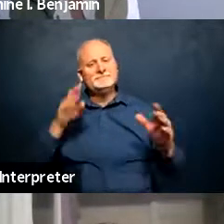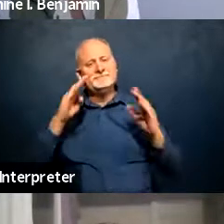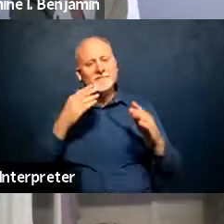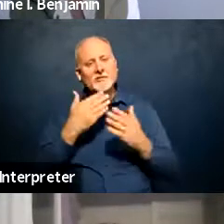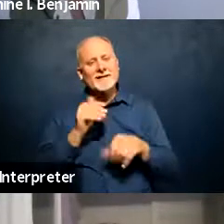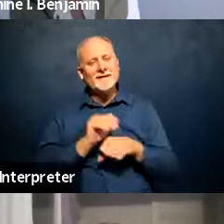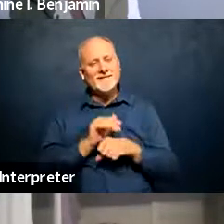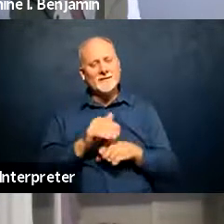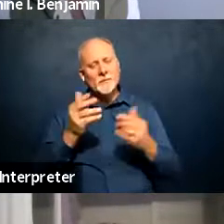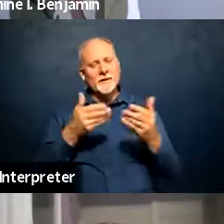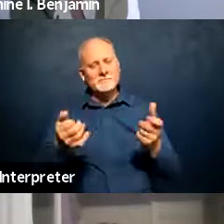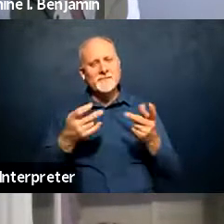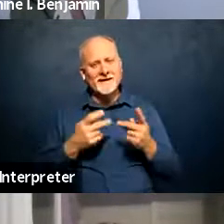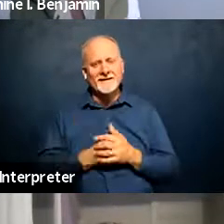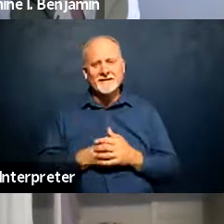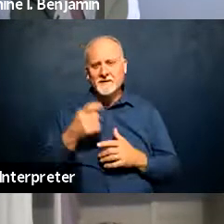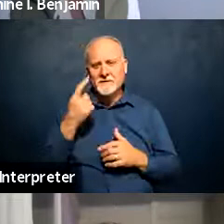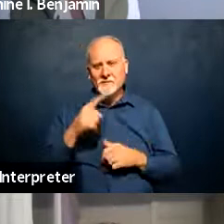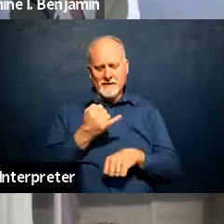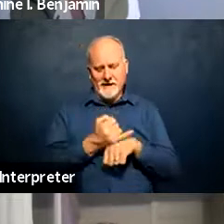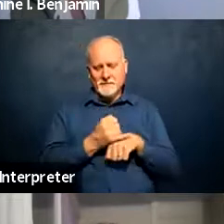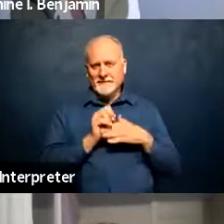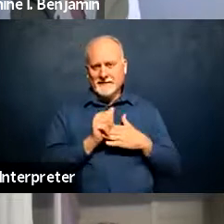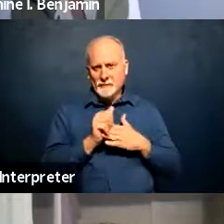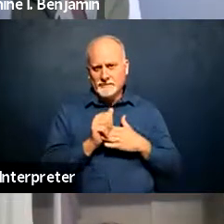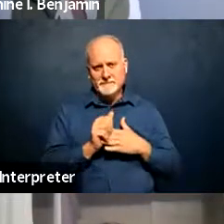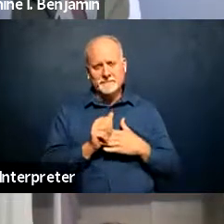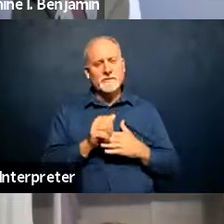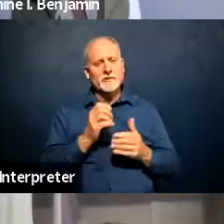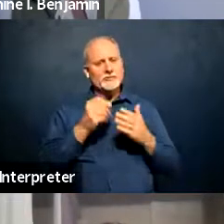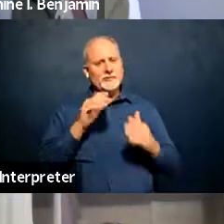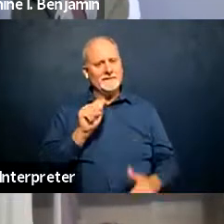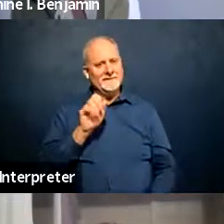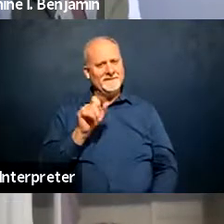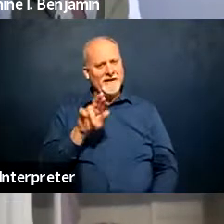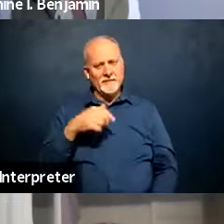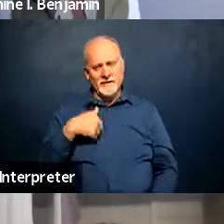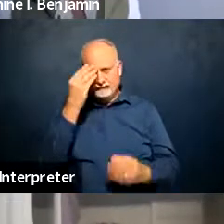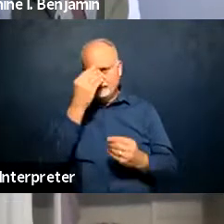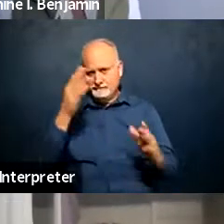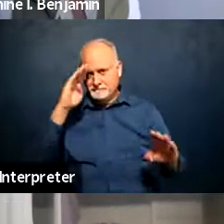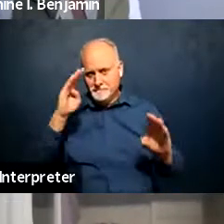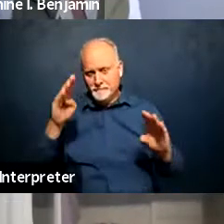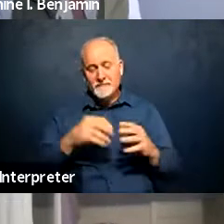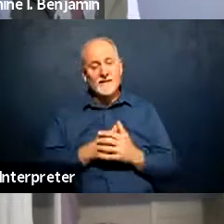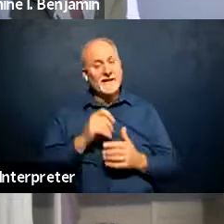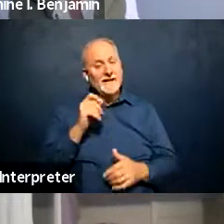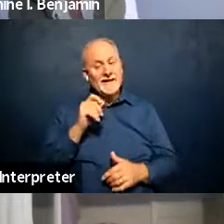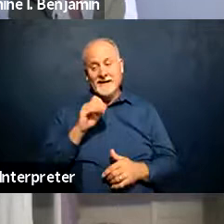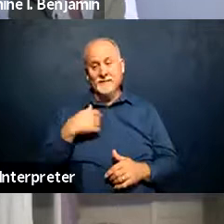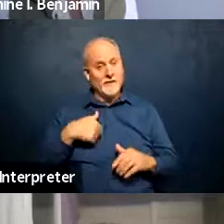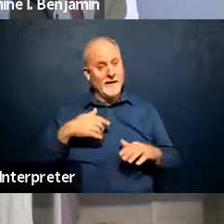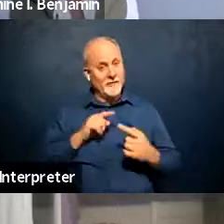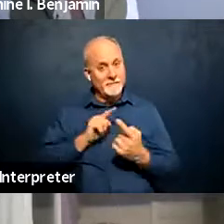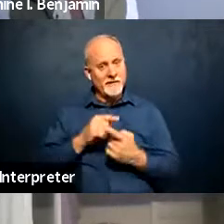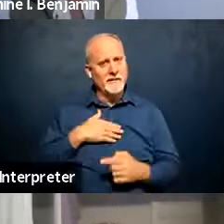and welcome back. On behalf of the campus leadership and the Division of Student Affairs, I bring you greetings. If we haven't met already, my